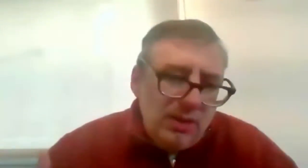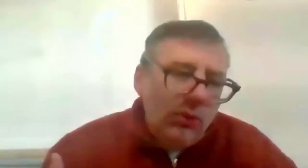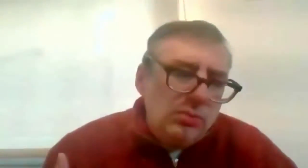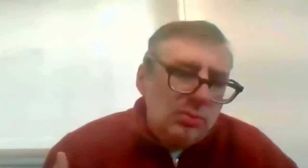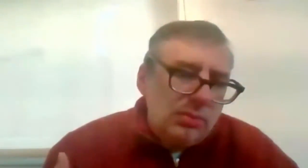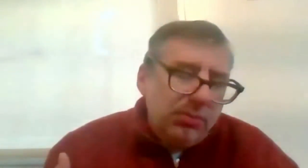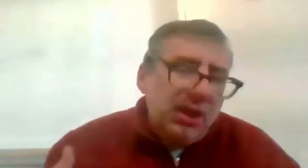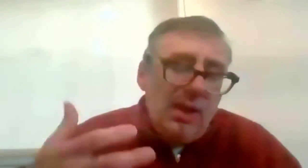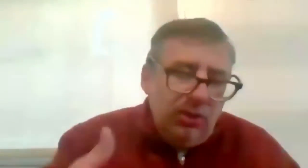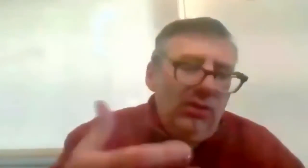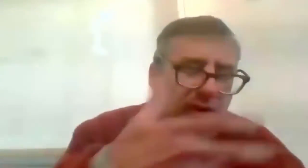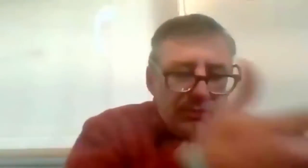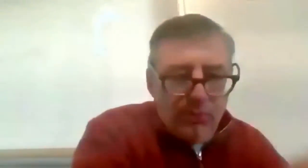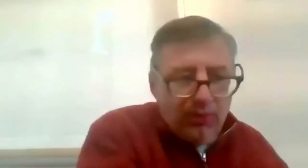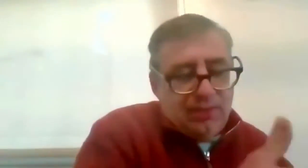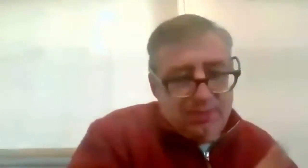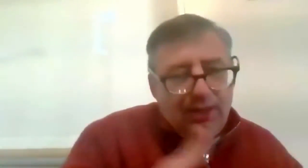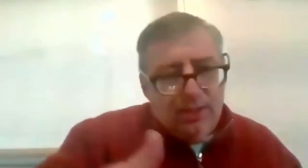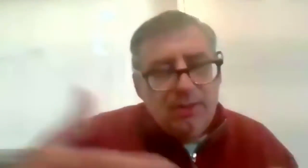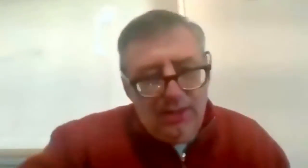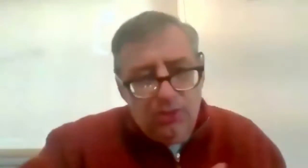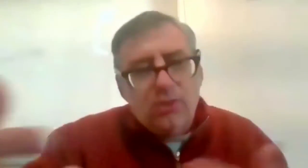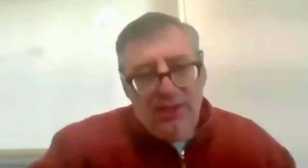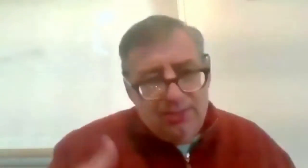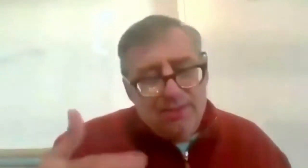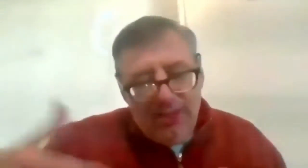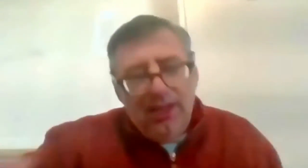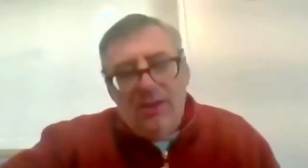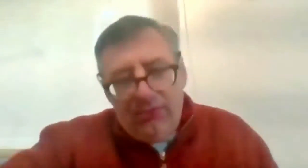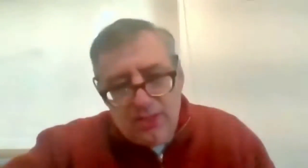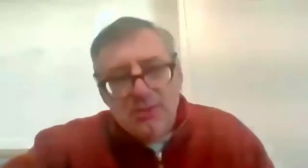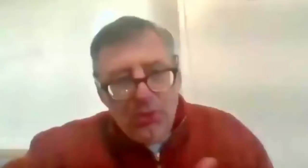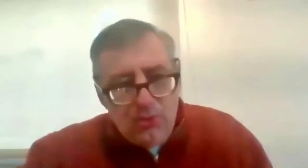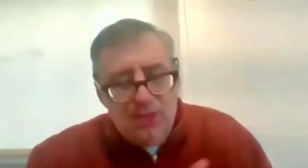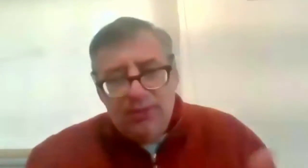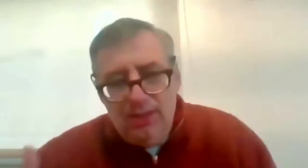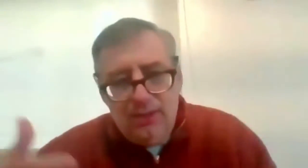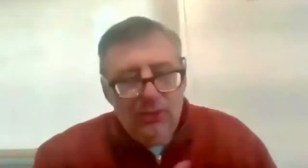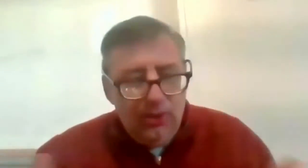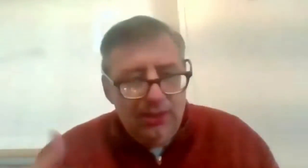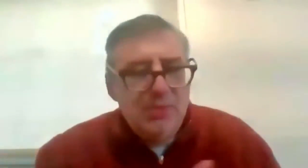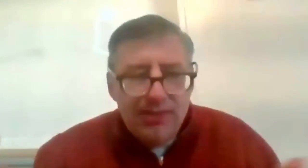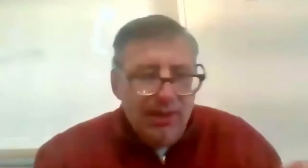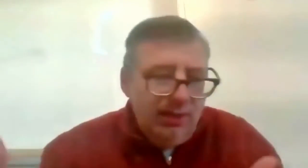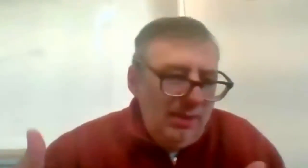after this first publication through Frank's